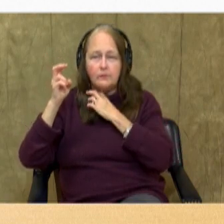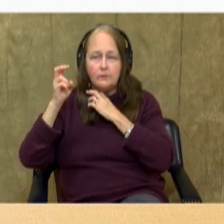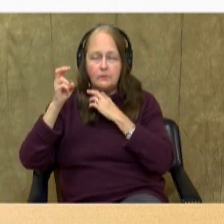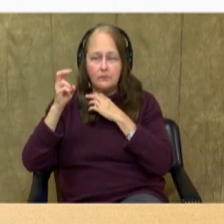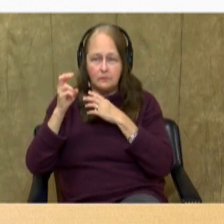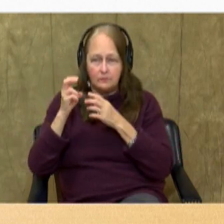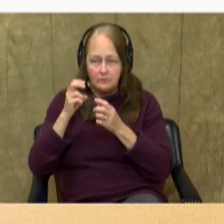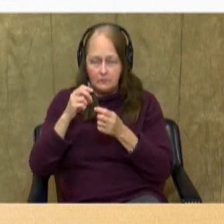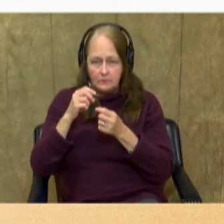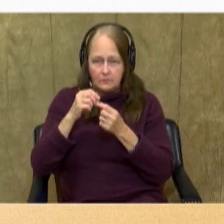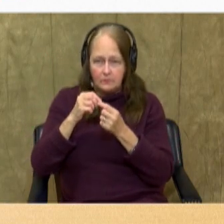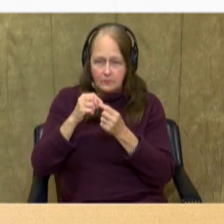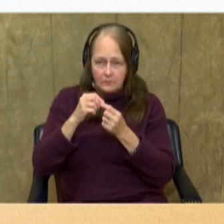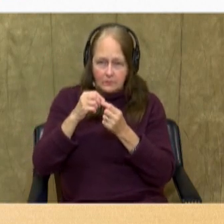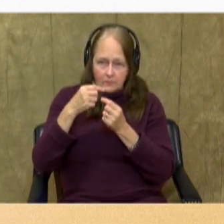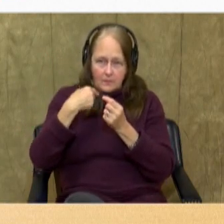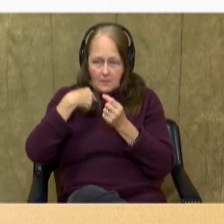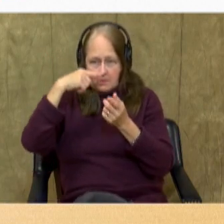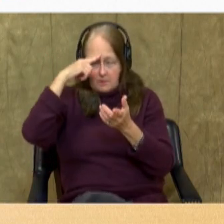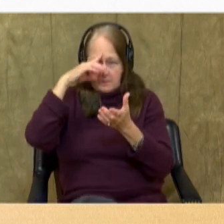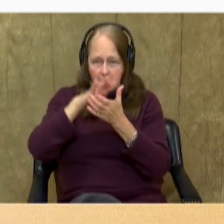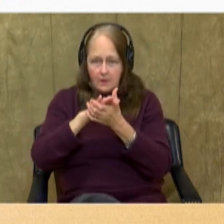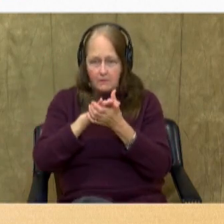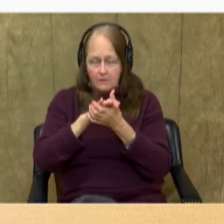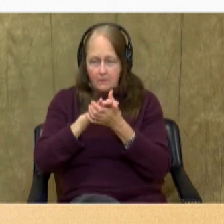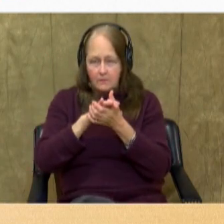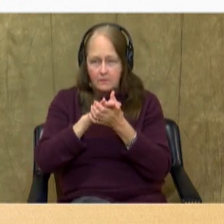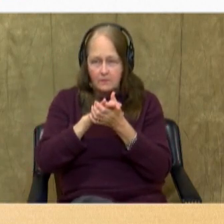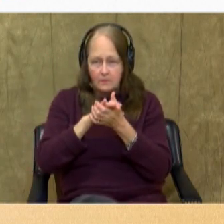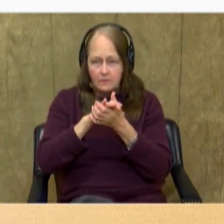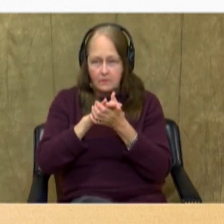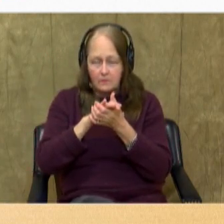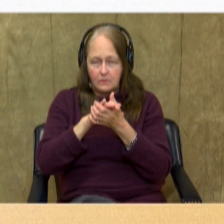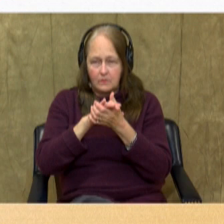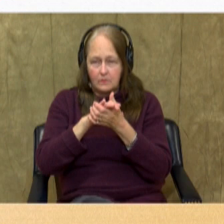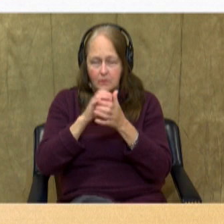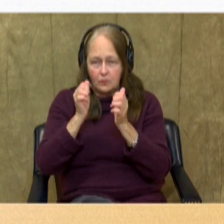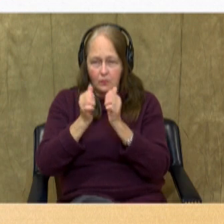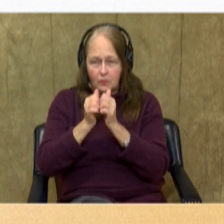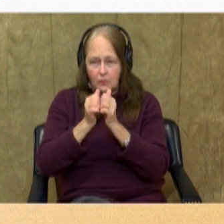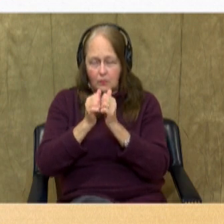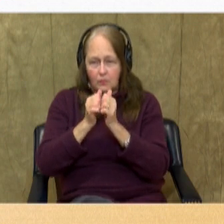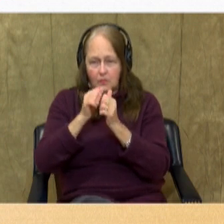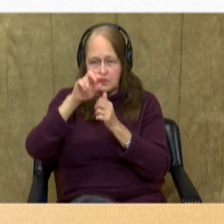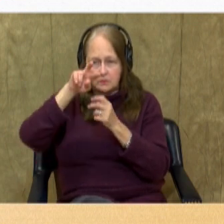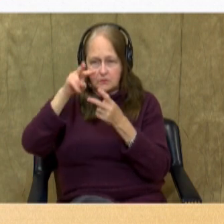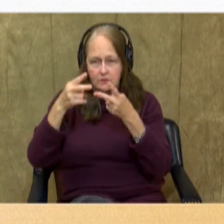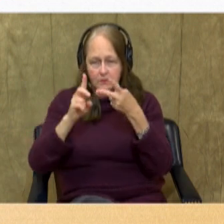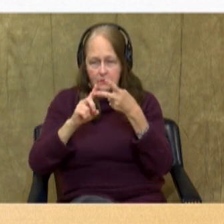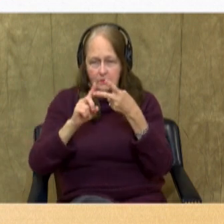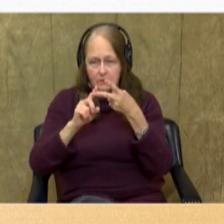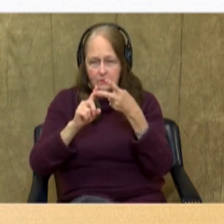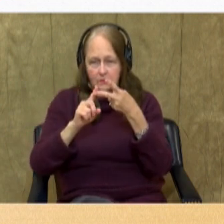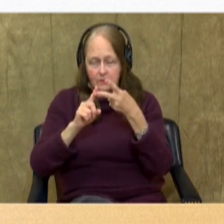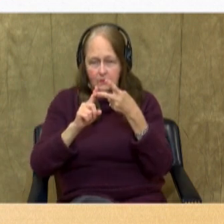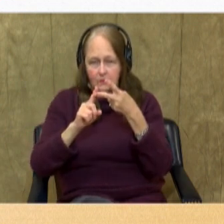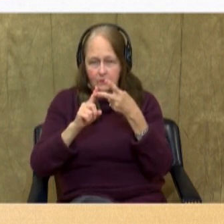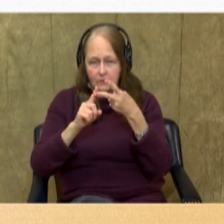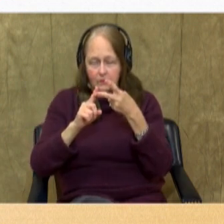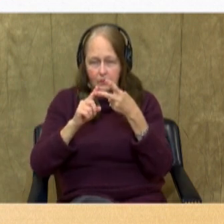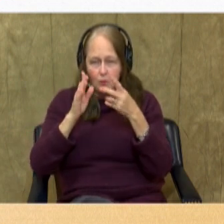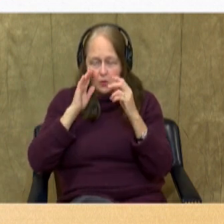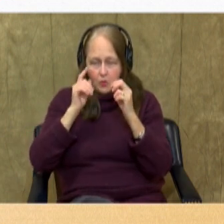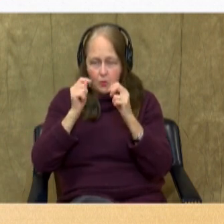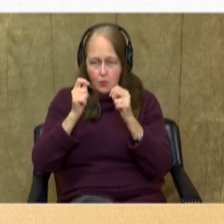you. I believe I'm going to go with the second one maybe. So we're going to complete a